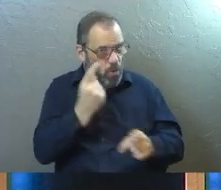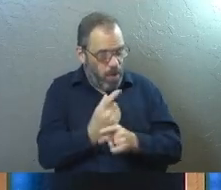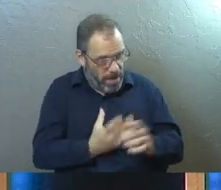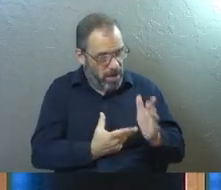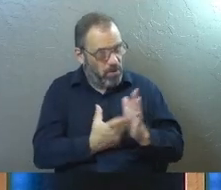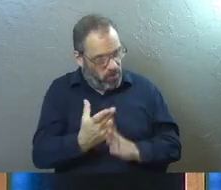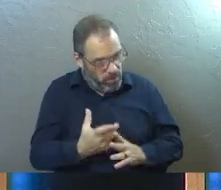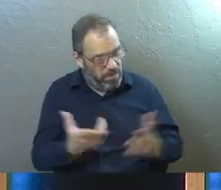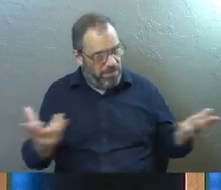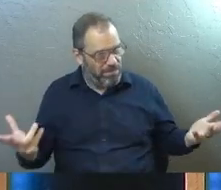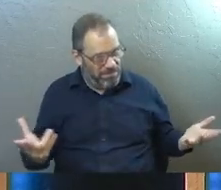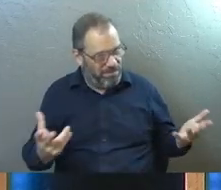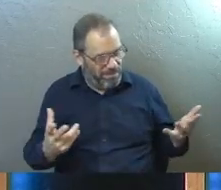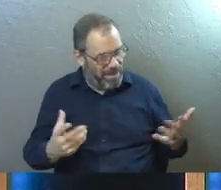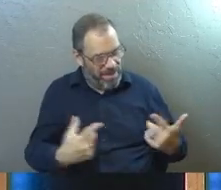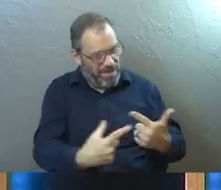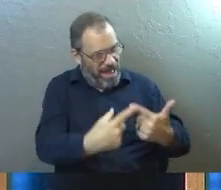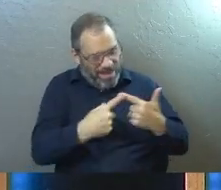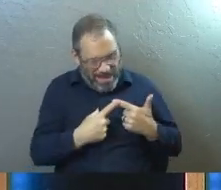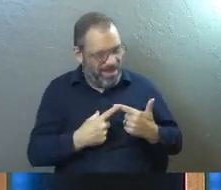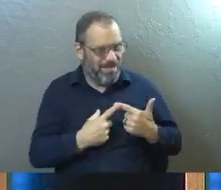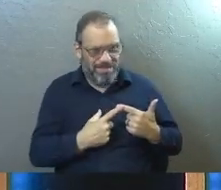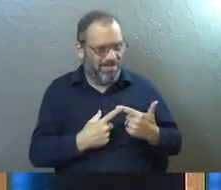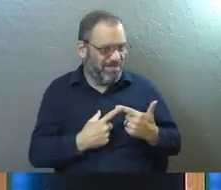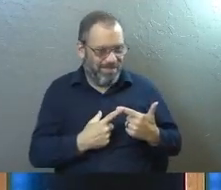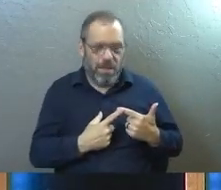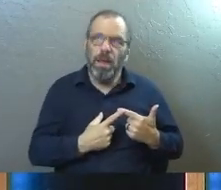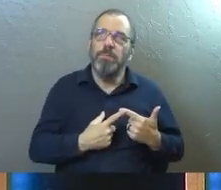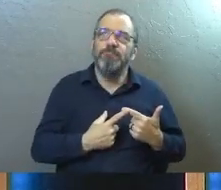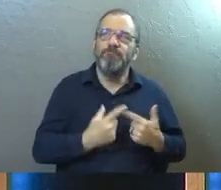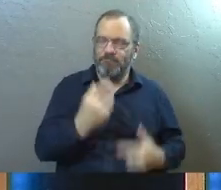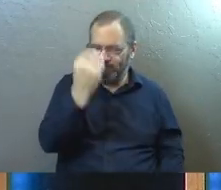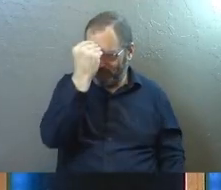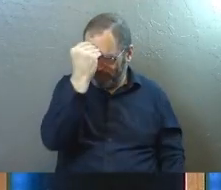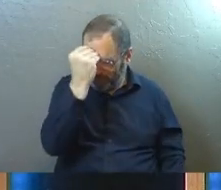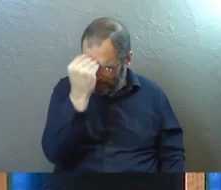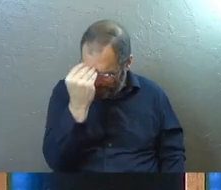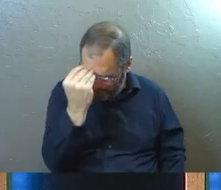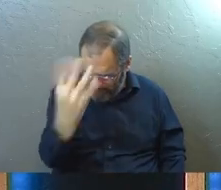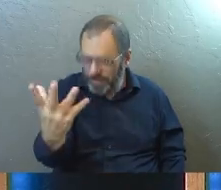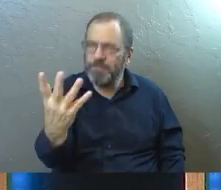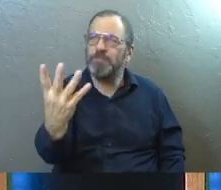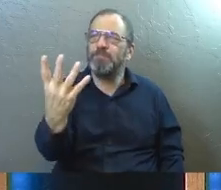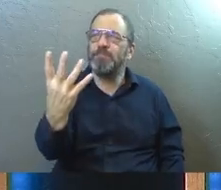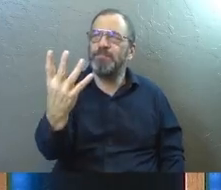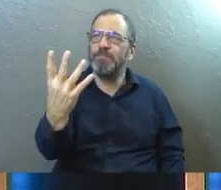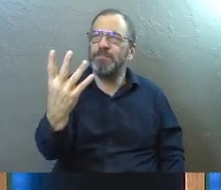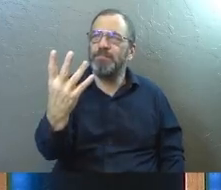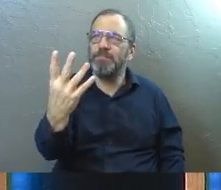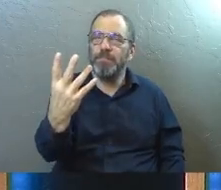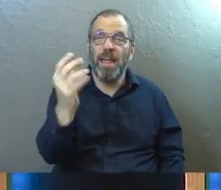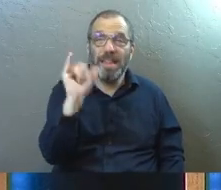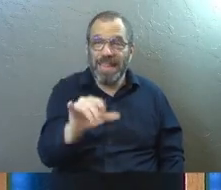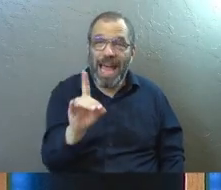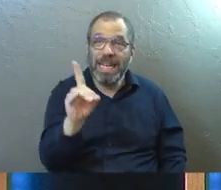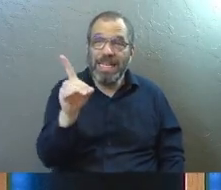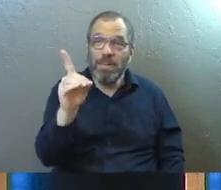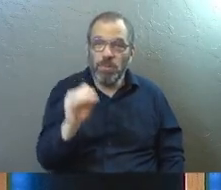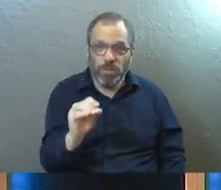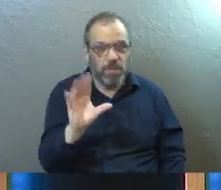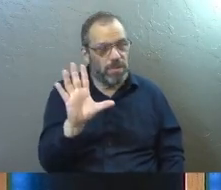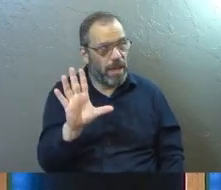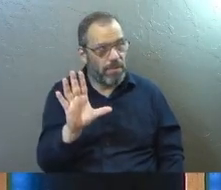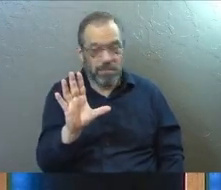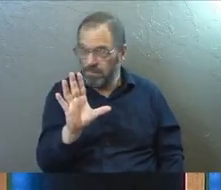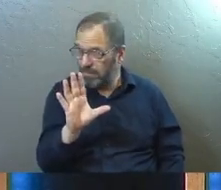right and are true, you got to lean in and say, God, I will obey whatever you've got for me. And he will do that for us. Now, let's